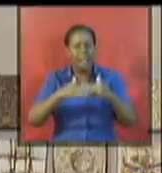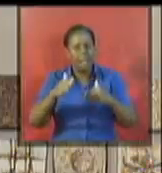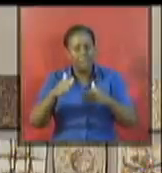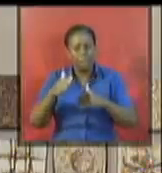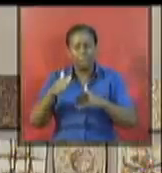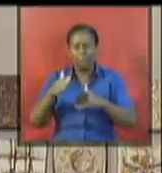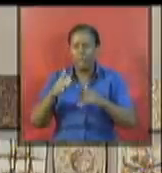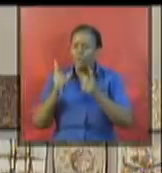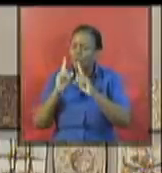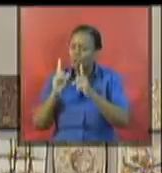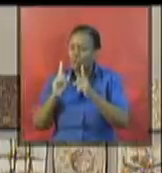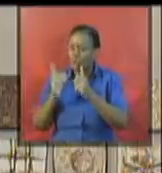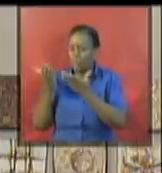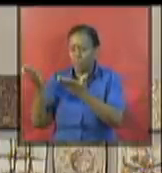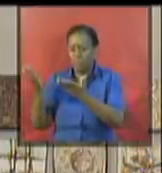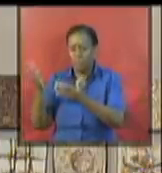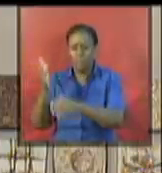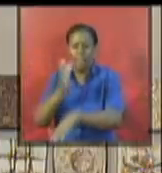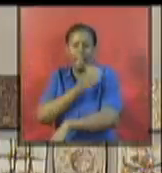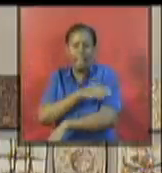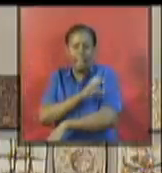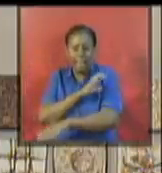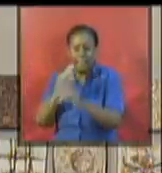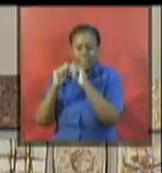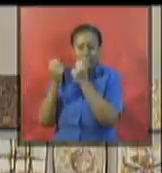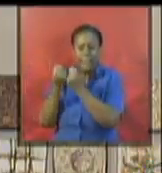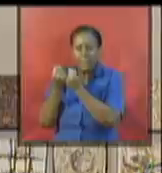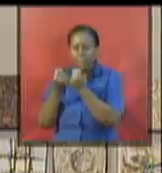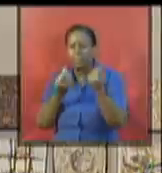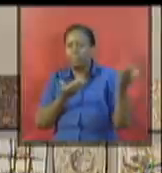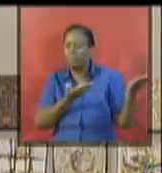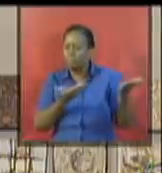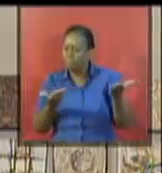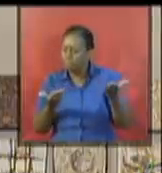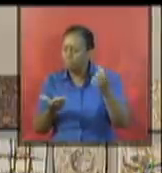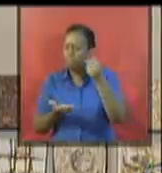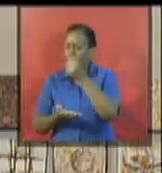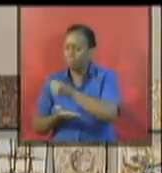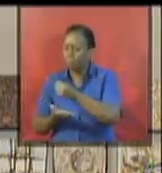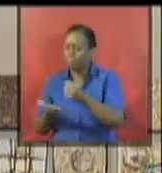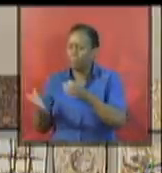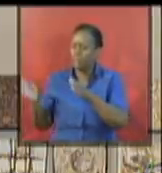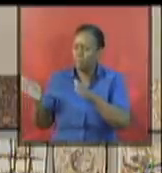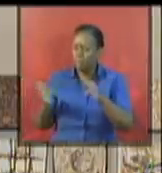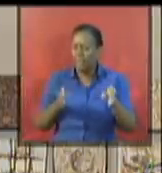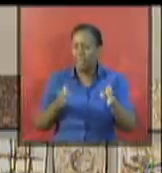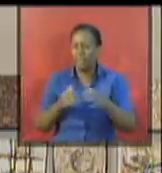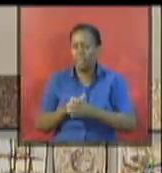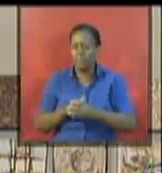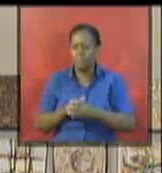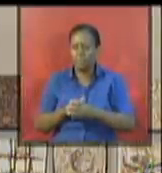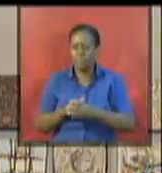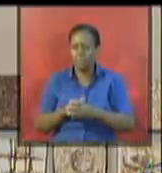So when we're notified of 20, 30, 40 cases immediately before, those will be brought in during the course of the day,